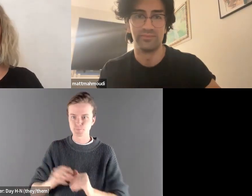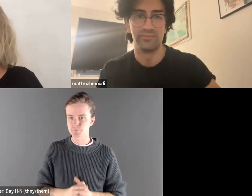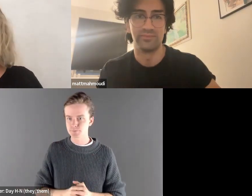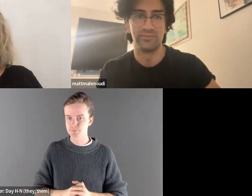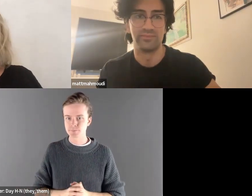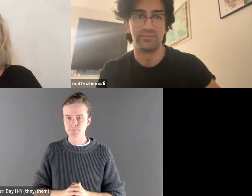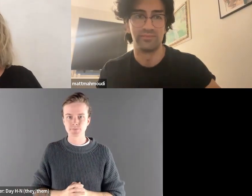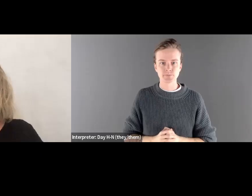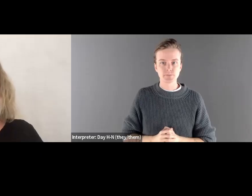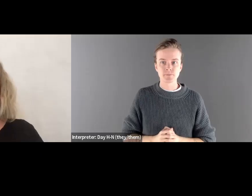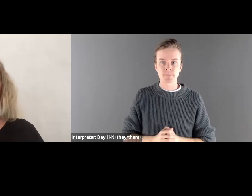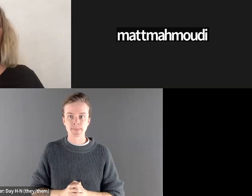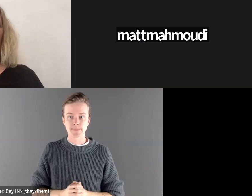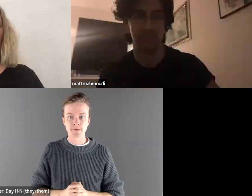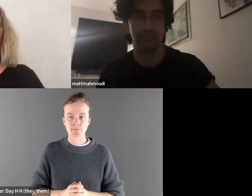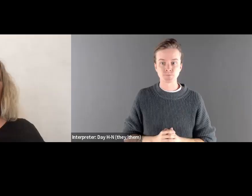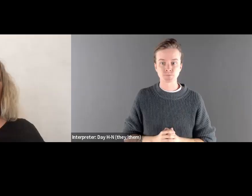Thank you, Matt.